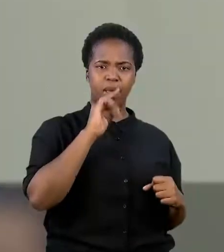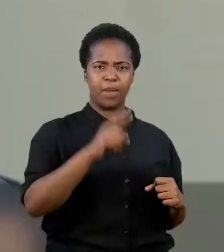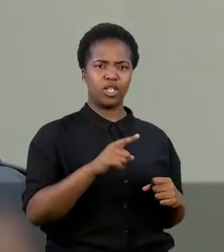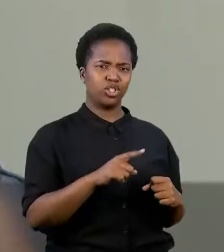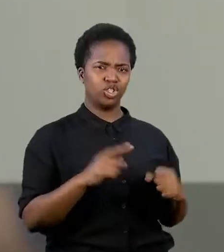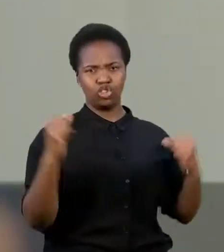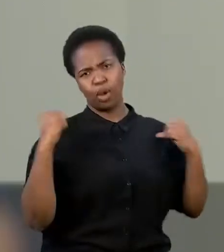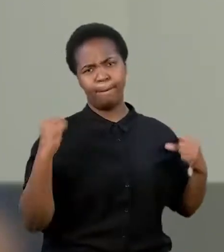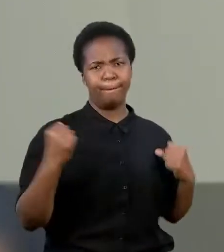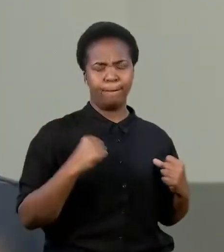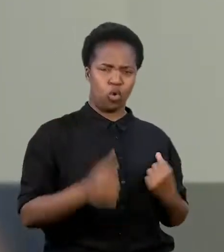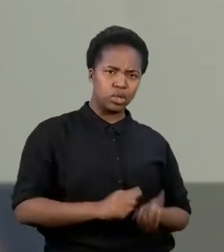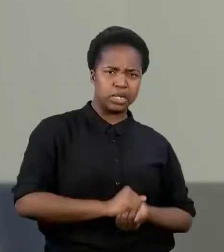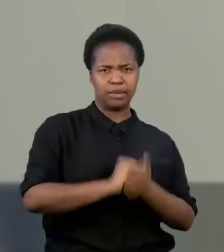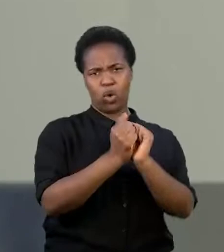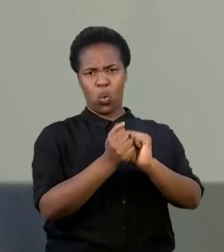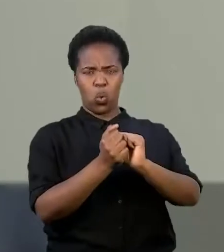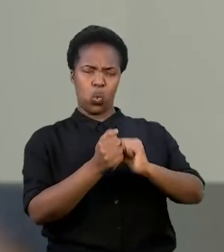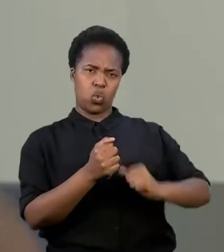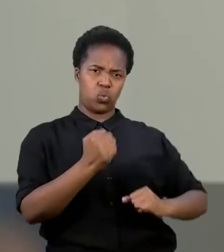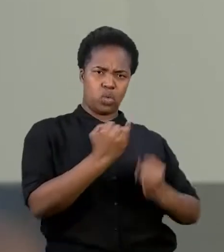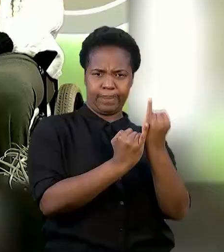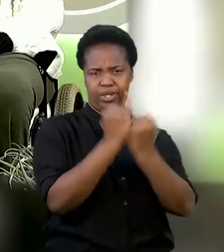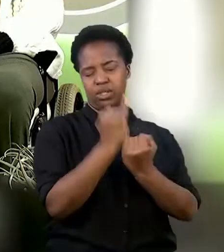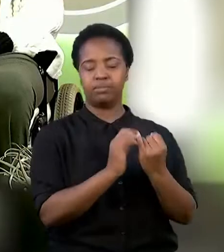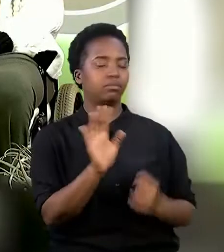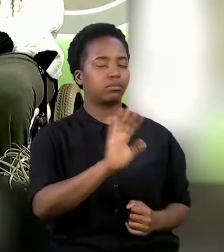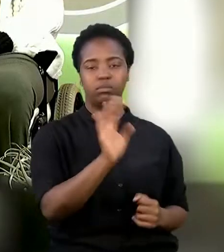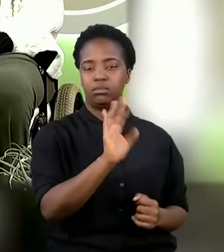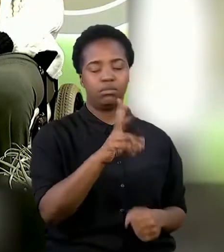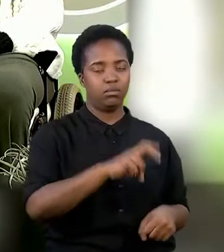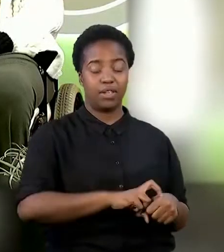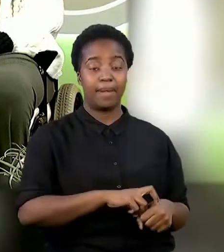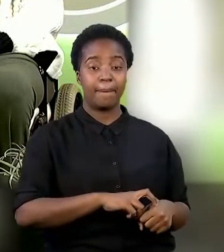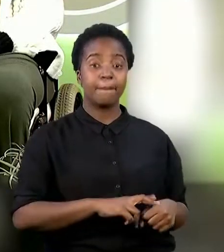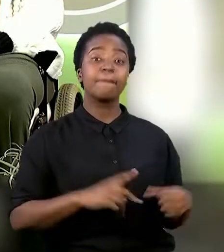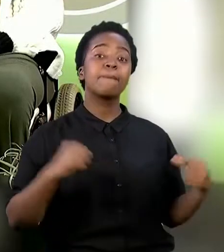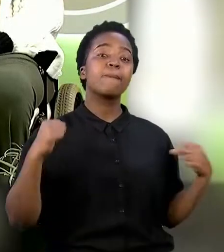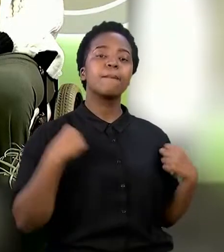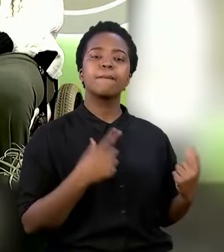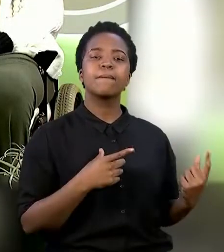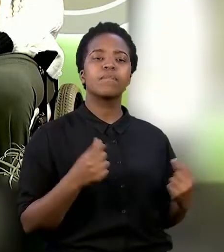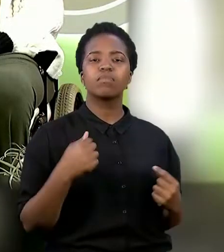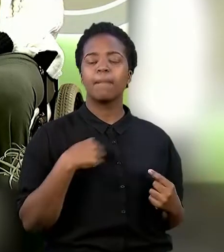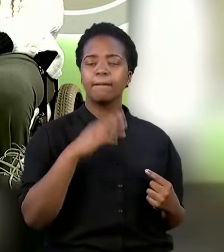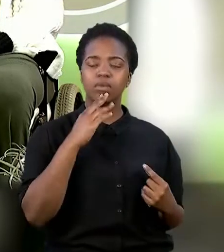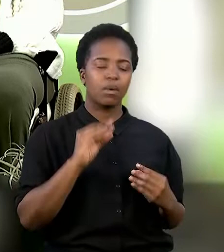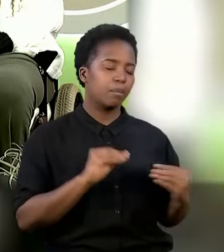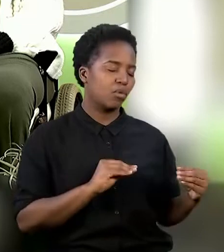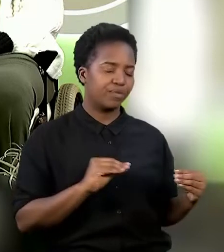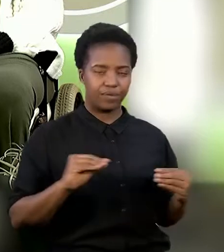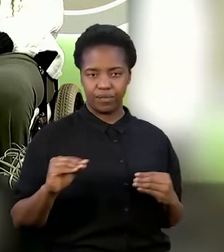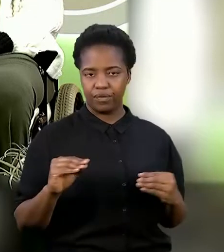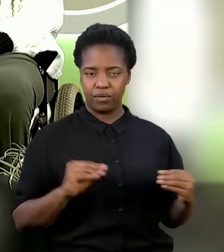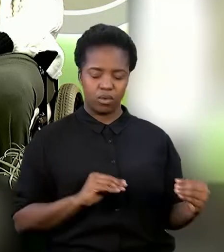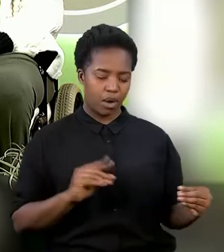be in the gym or playing mm-hmm. a sport or something competitive. It doesn't have to be. To be physically yes. active is just that you're